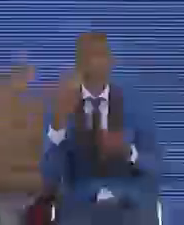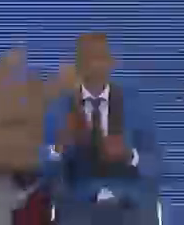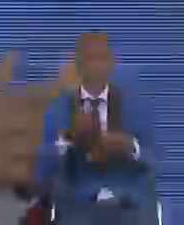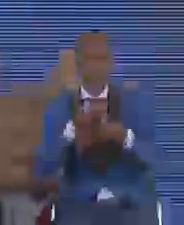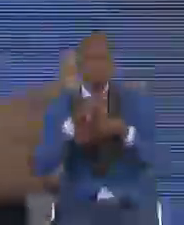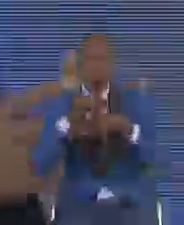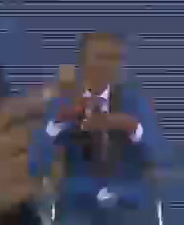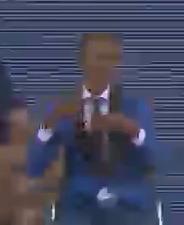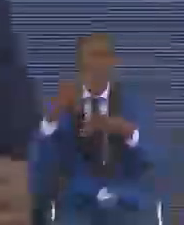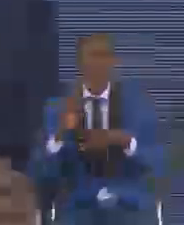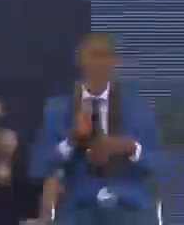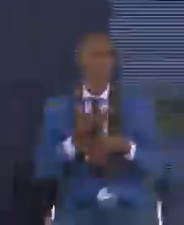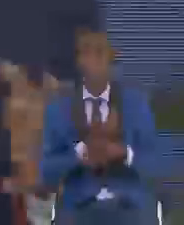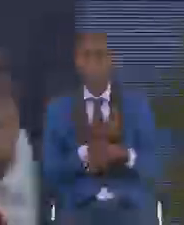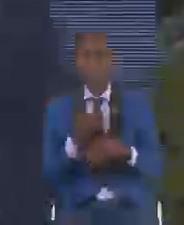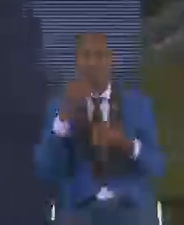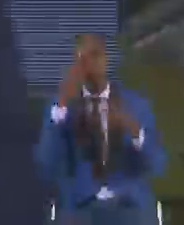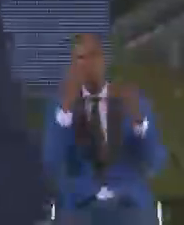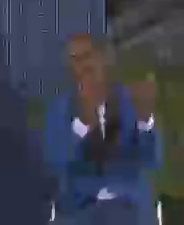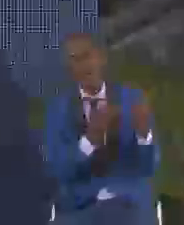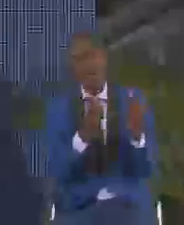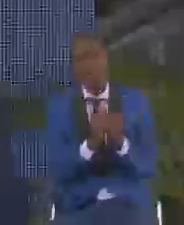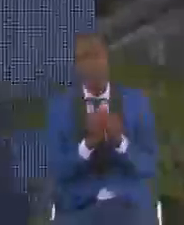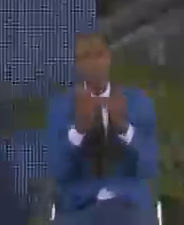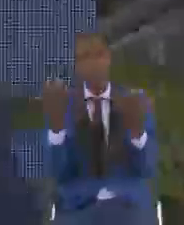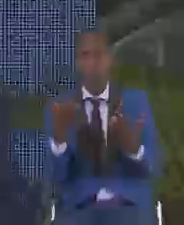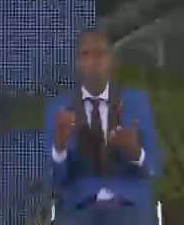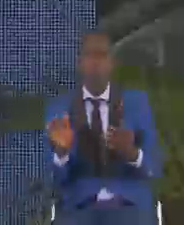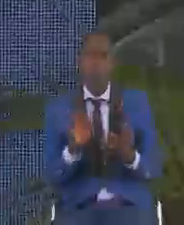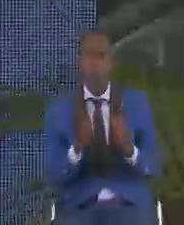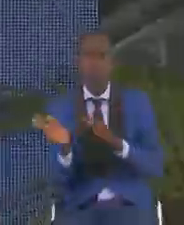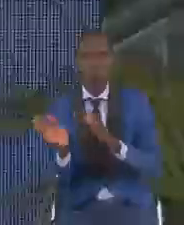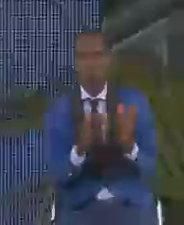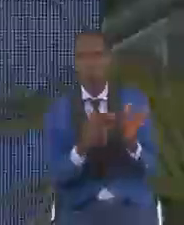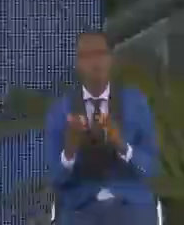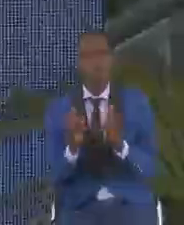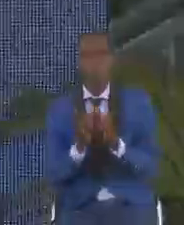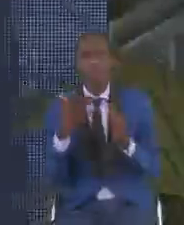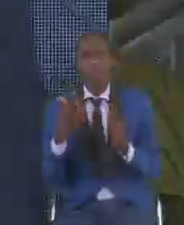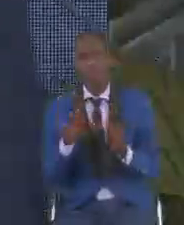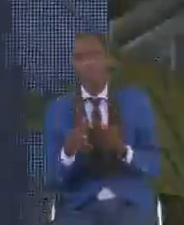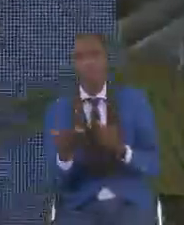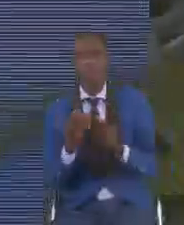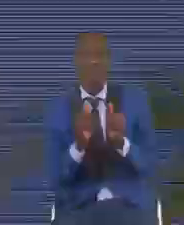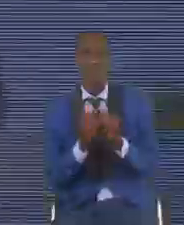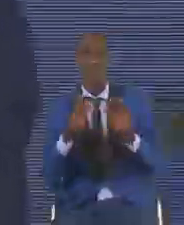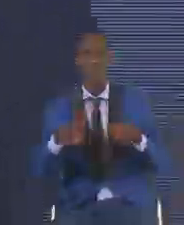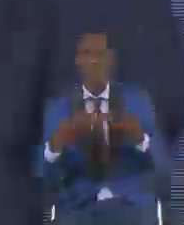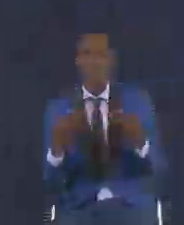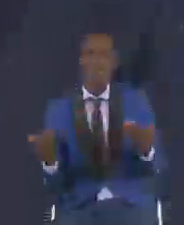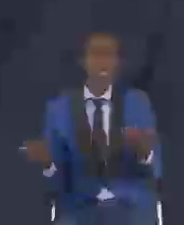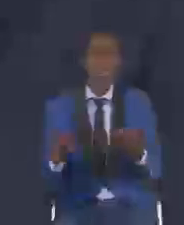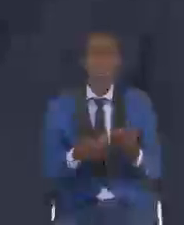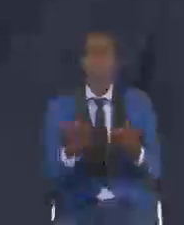of our faith without wavering. You don't give any chance, and you don't